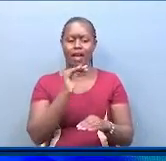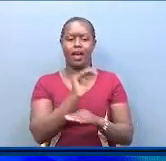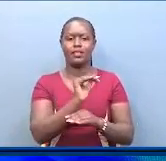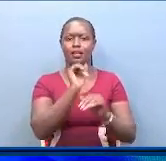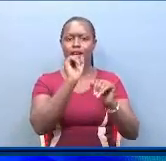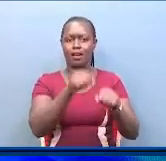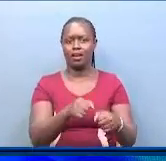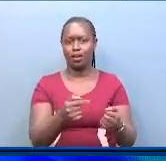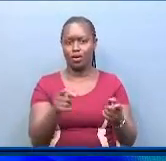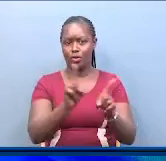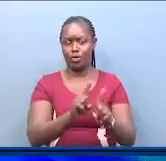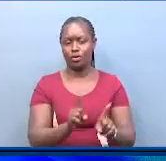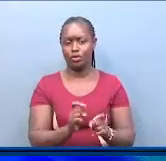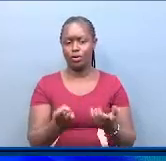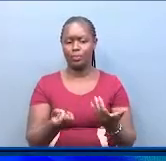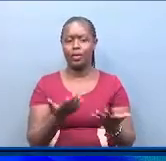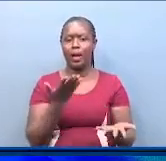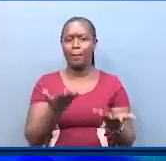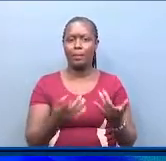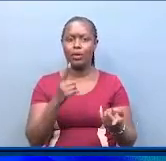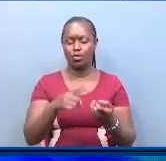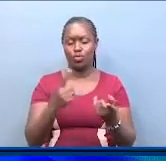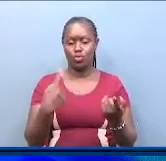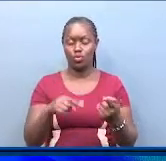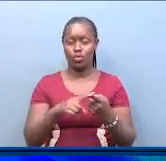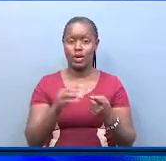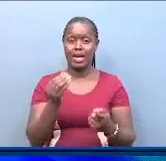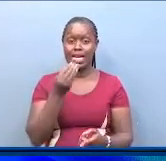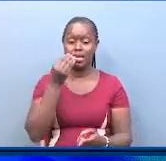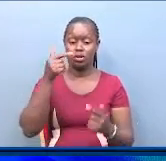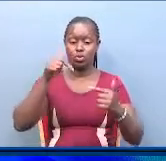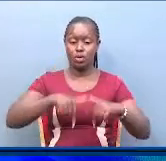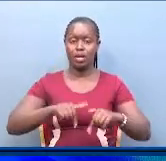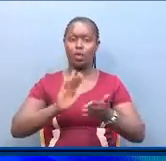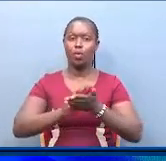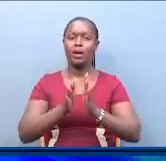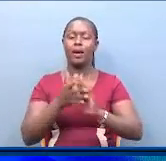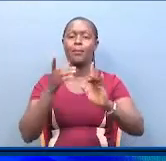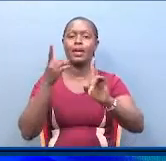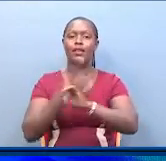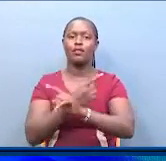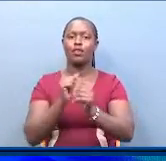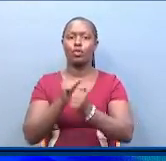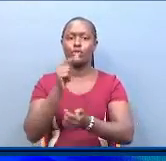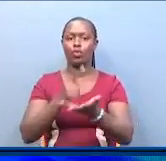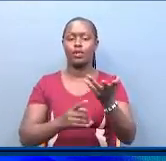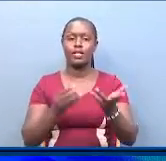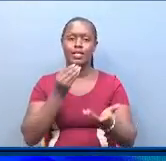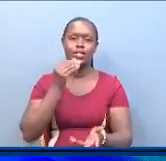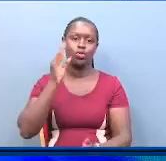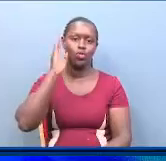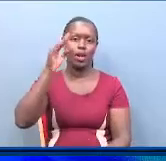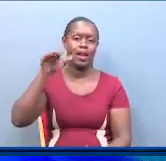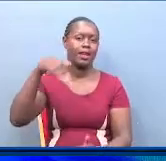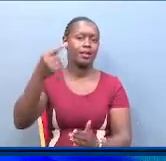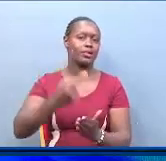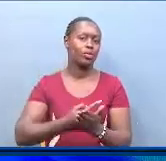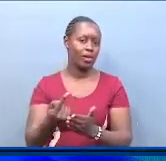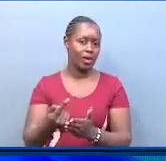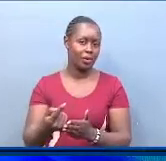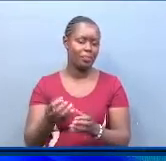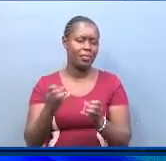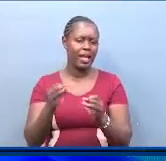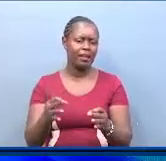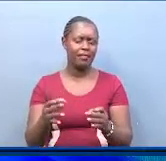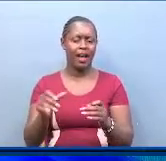even if you are to eat today, it will be different from what you are to eat next week. And if I ask